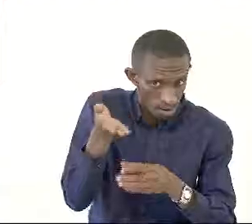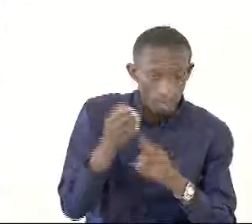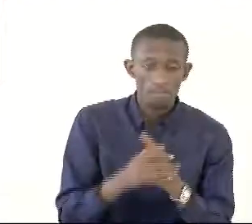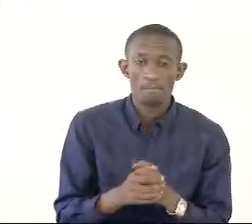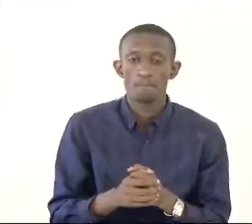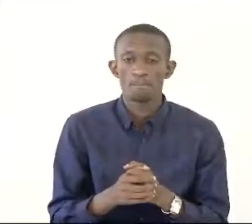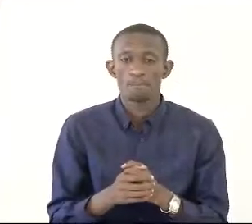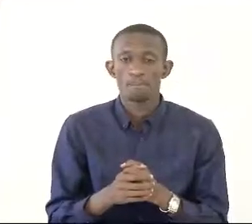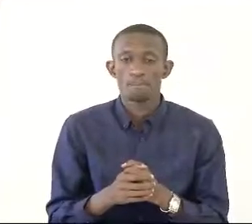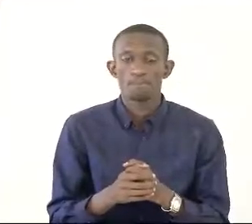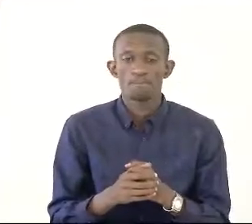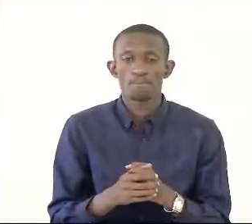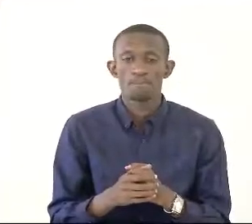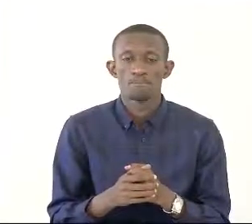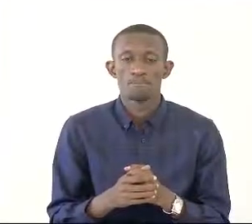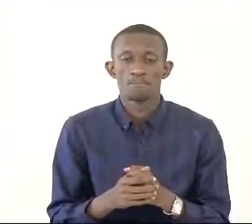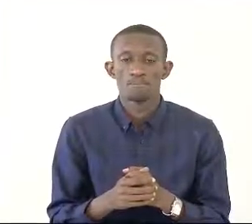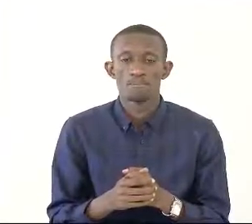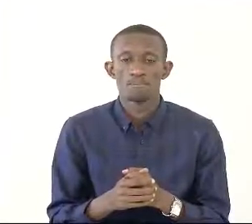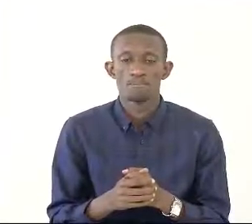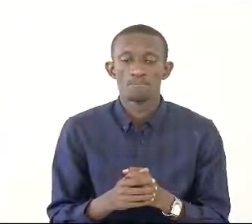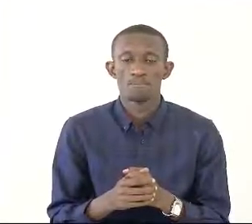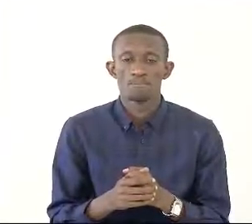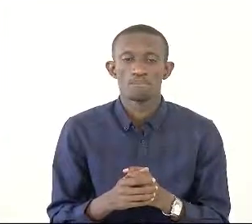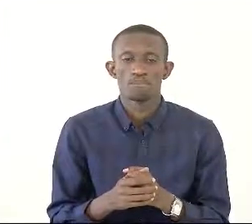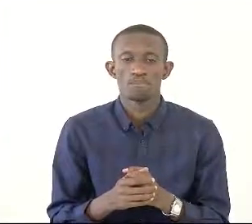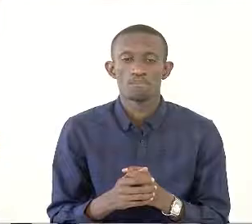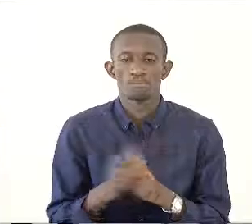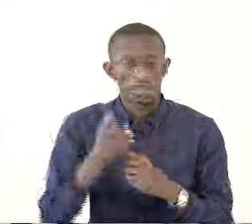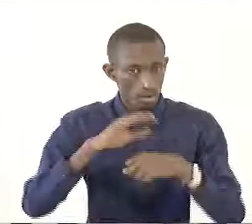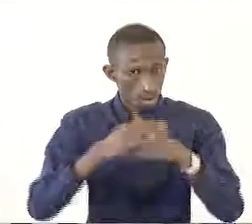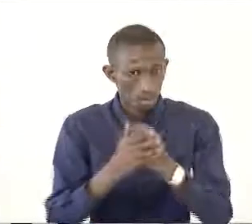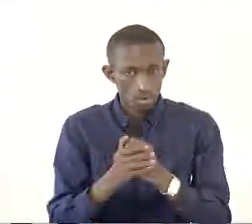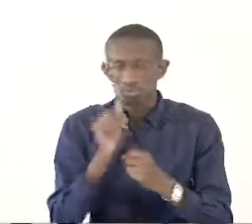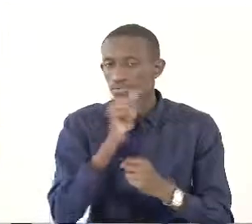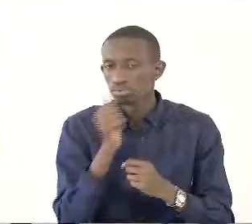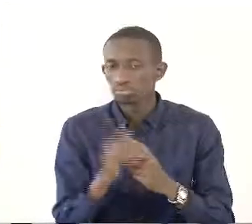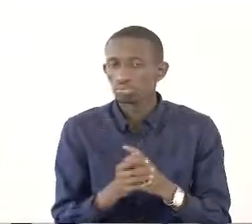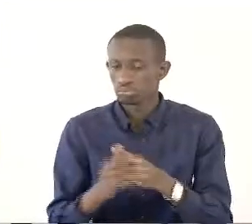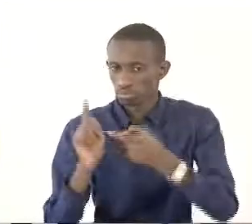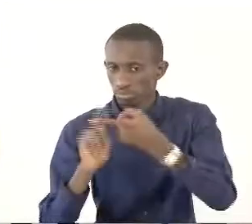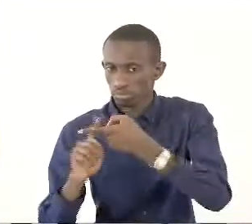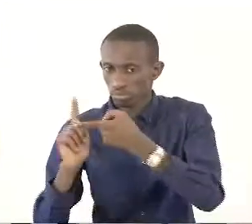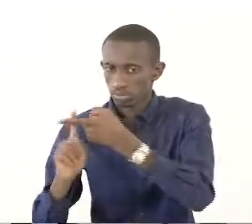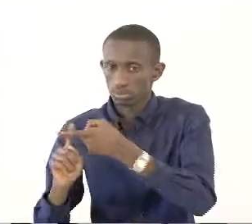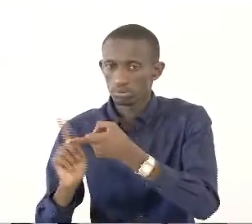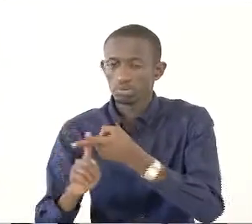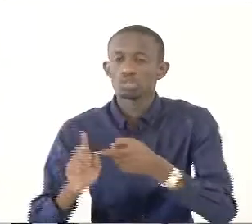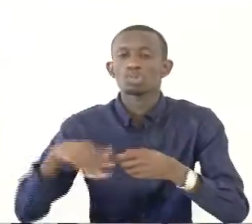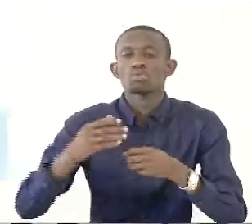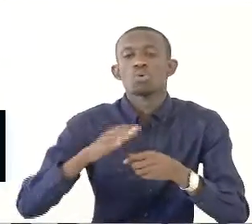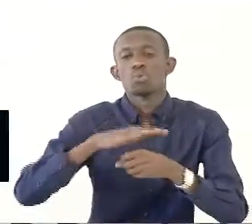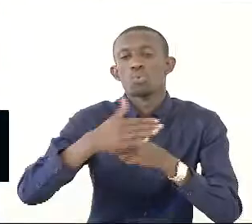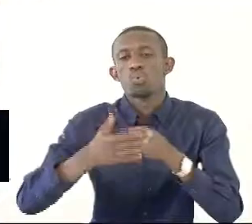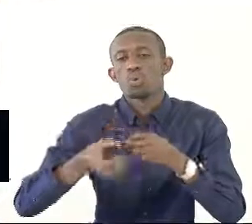will create, will make the circuit be closed, and then you have a flow, the